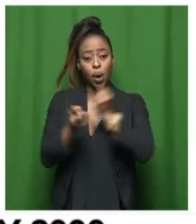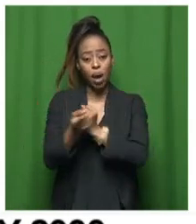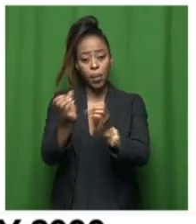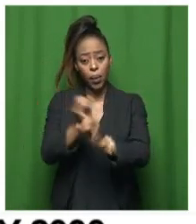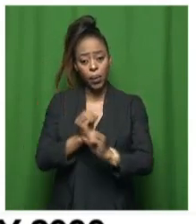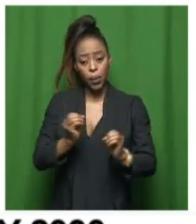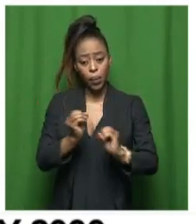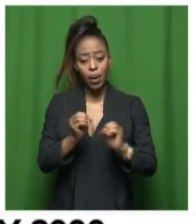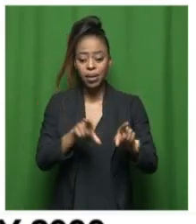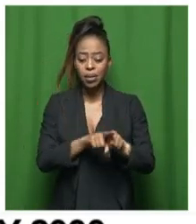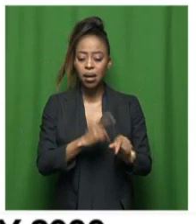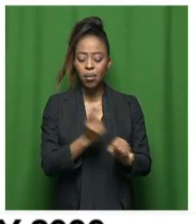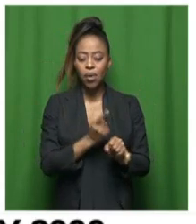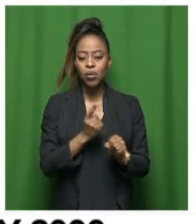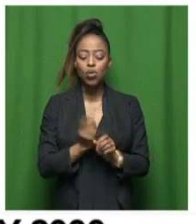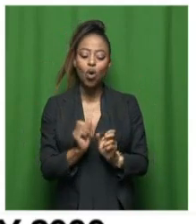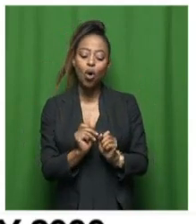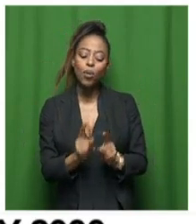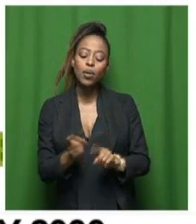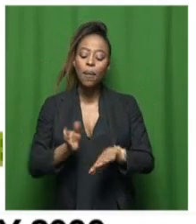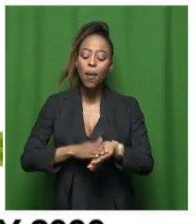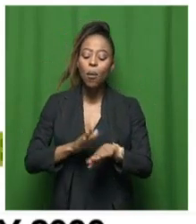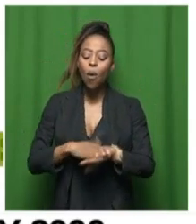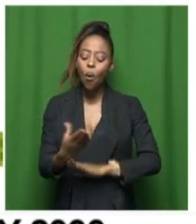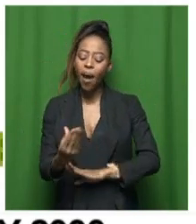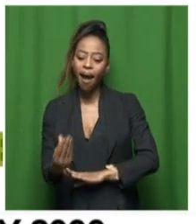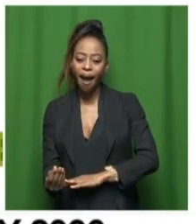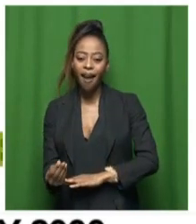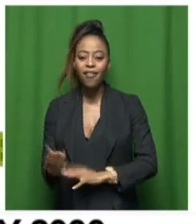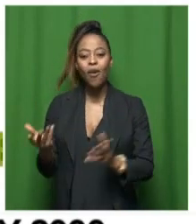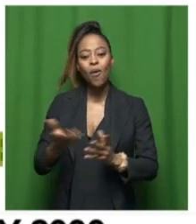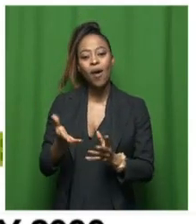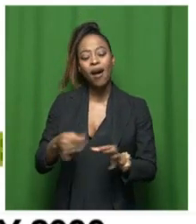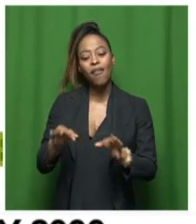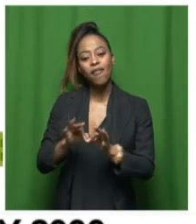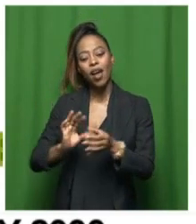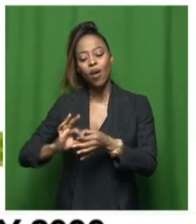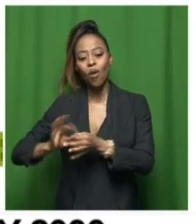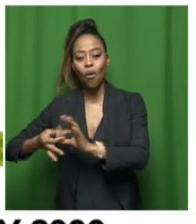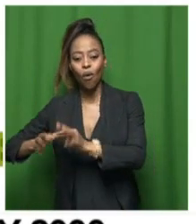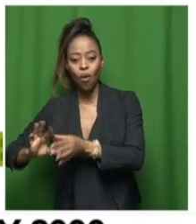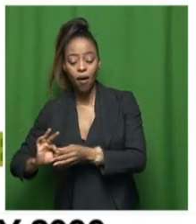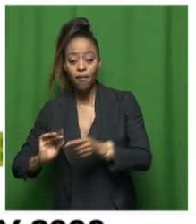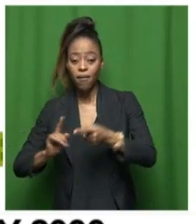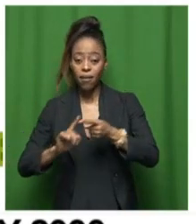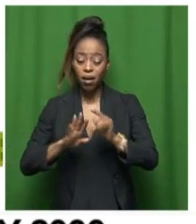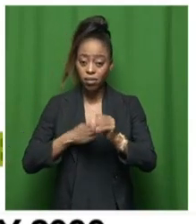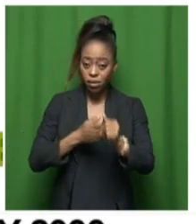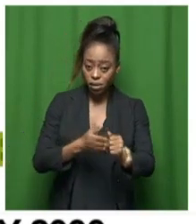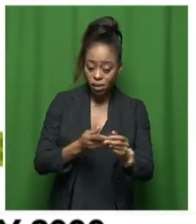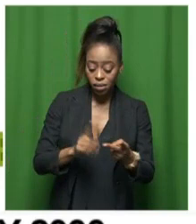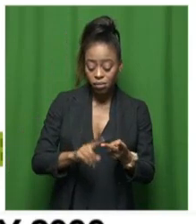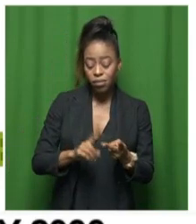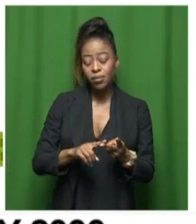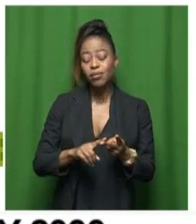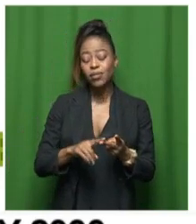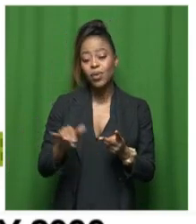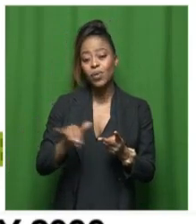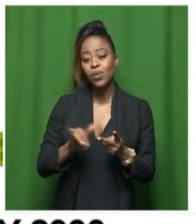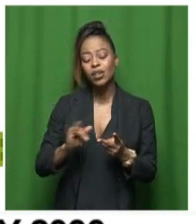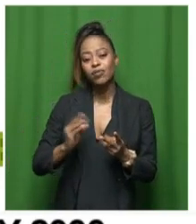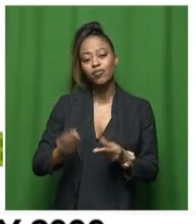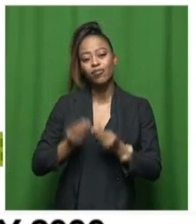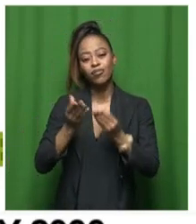course, we have other opportunities within the value chain to, one, lead, two, really